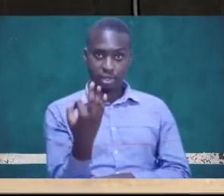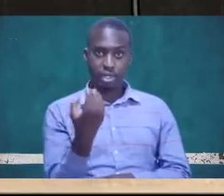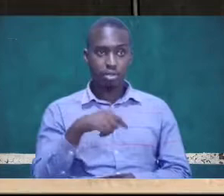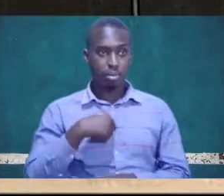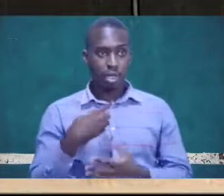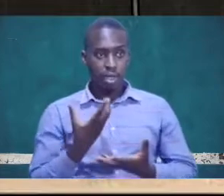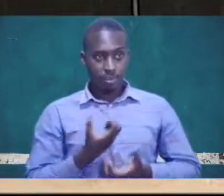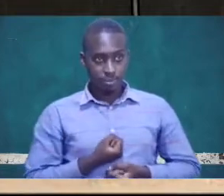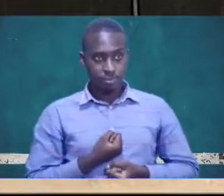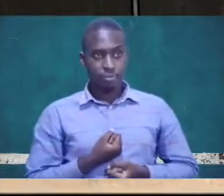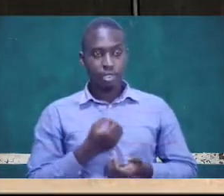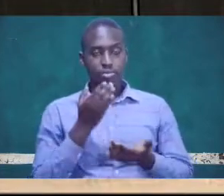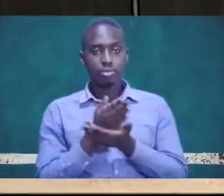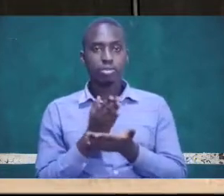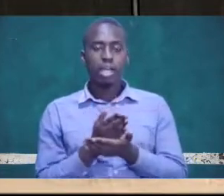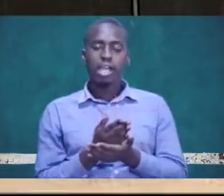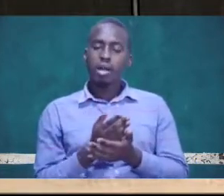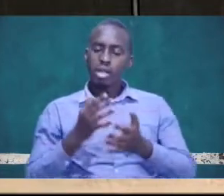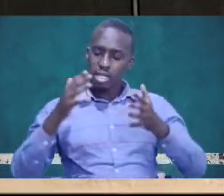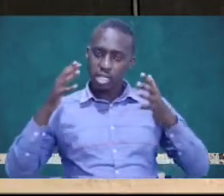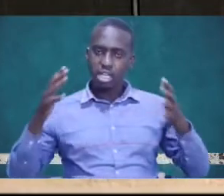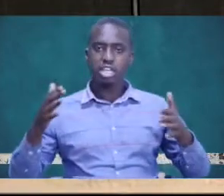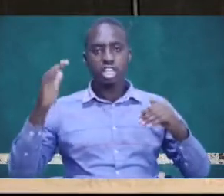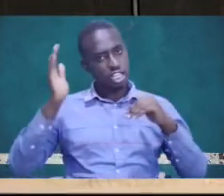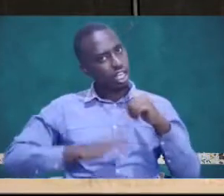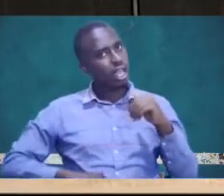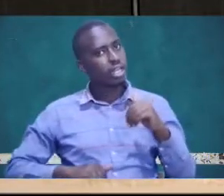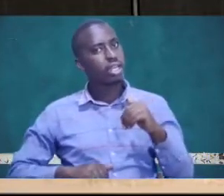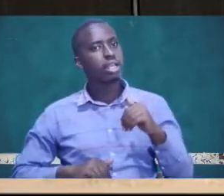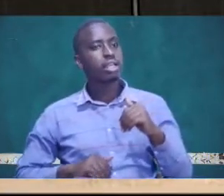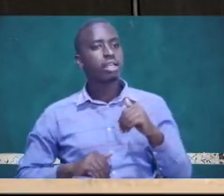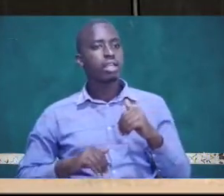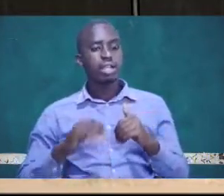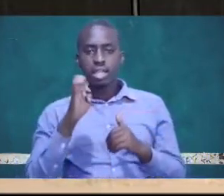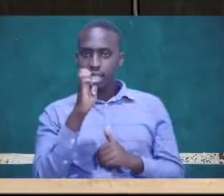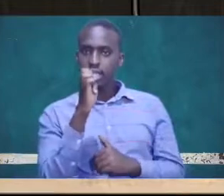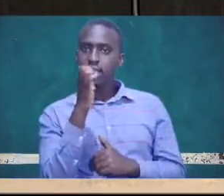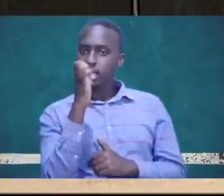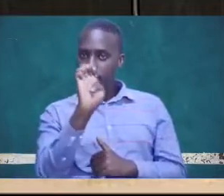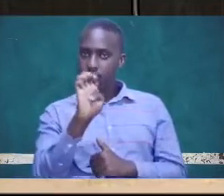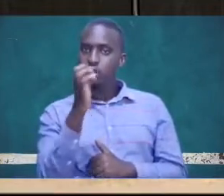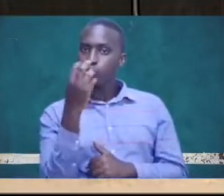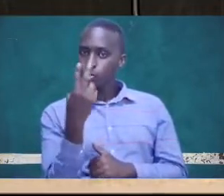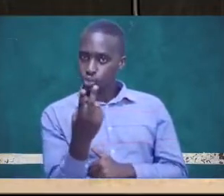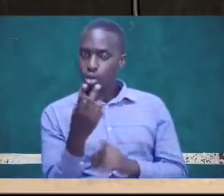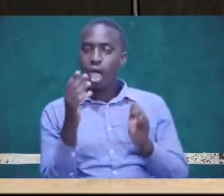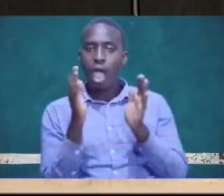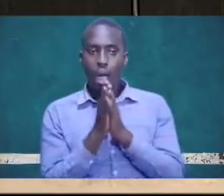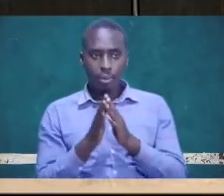be just much bigger than what we have here as E2,